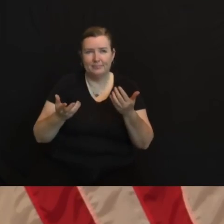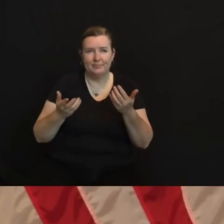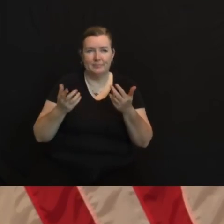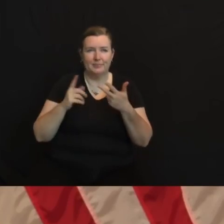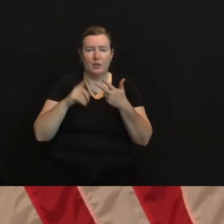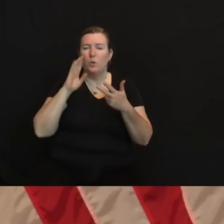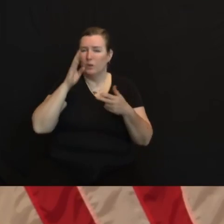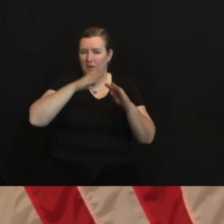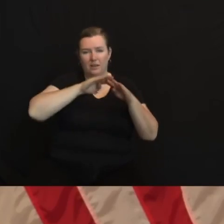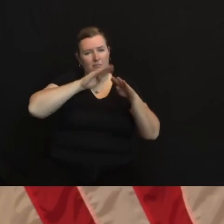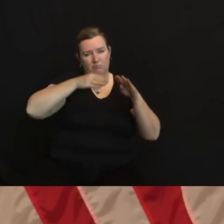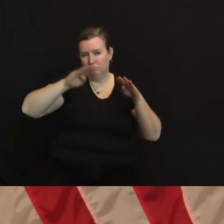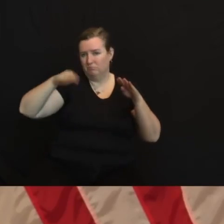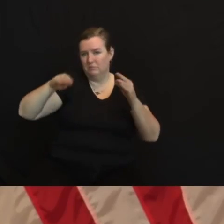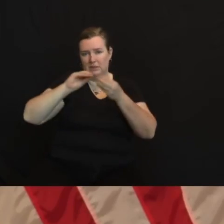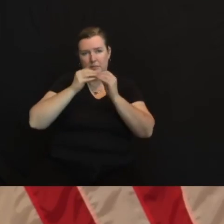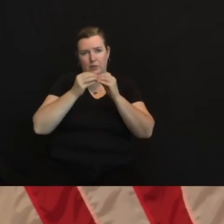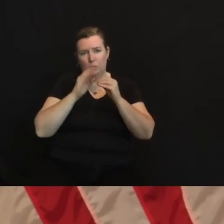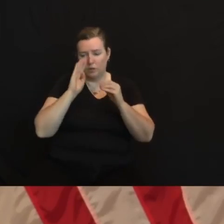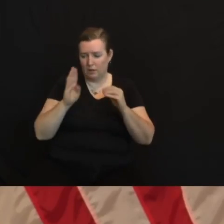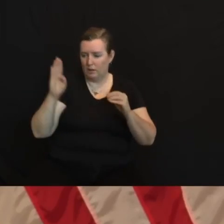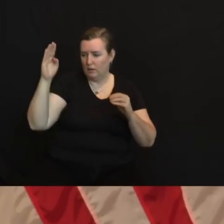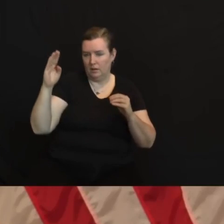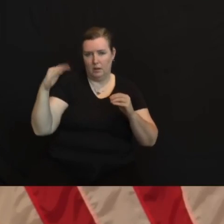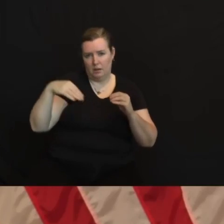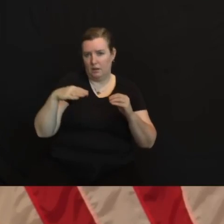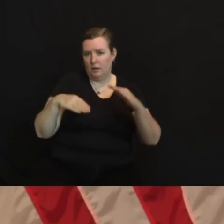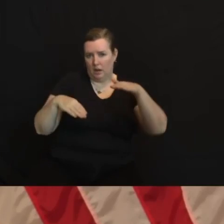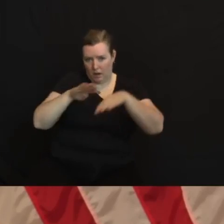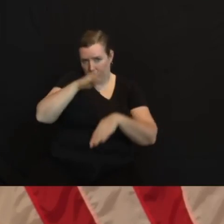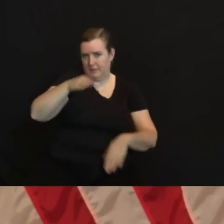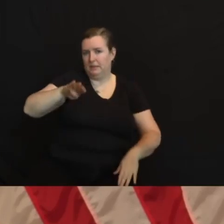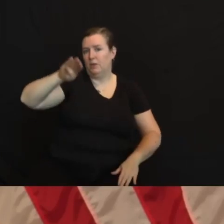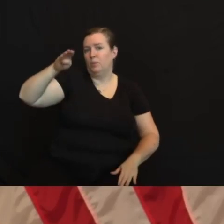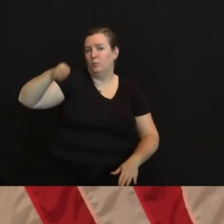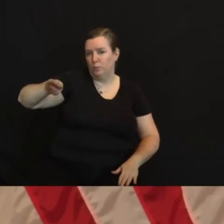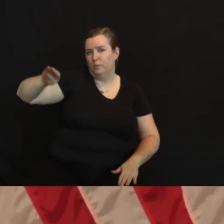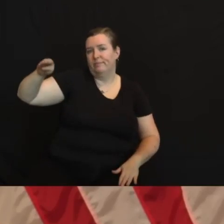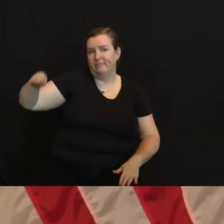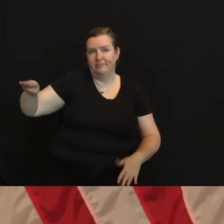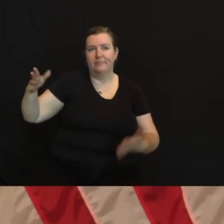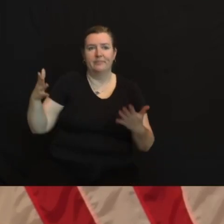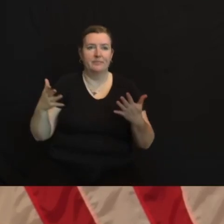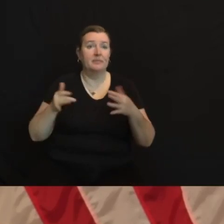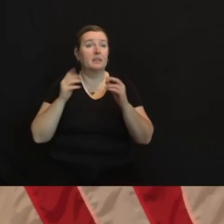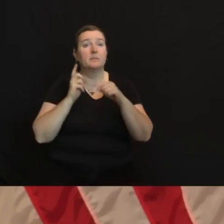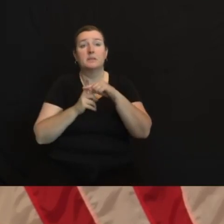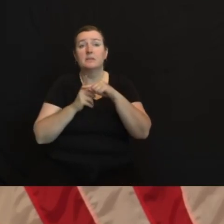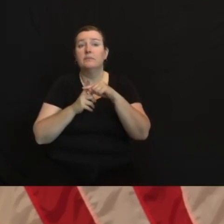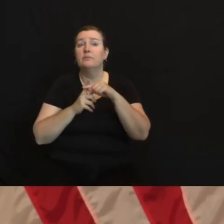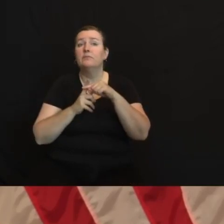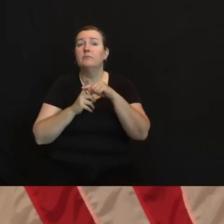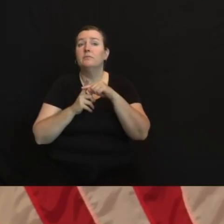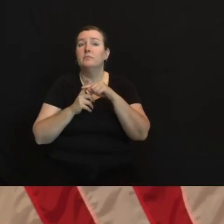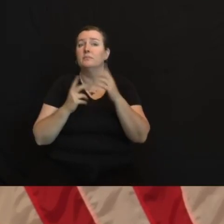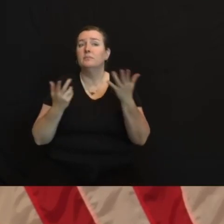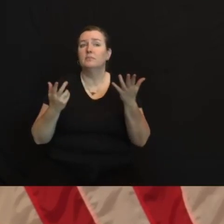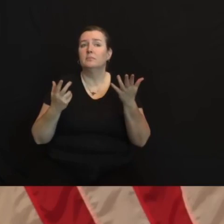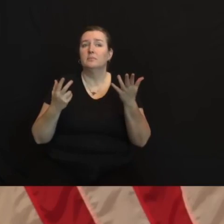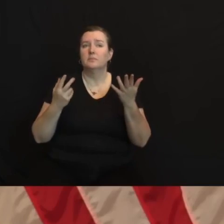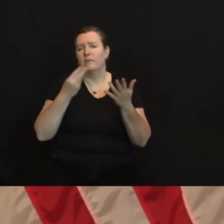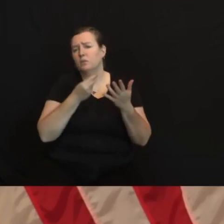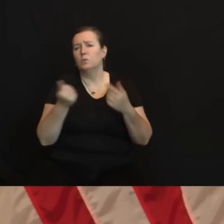those numbers, up and down, and the positivity, it always reflects several days before